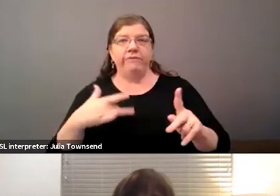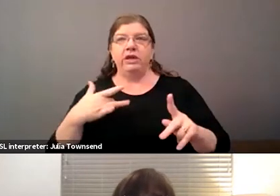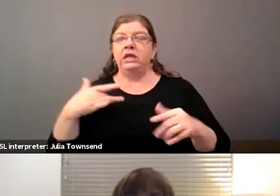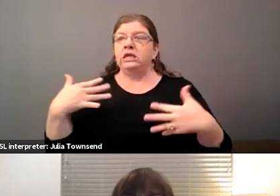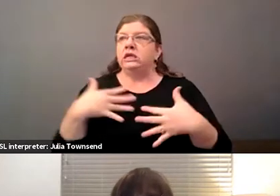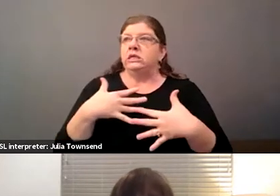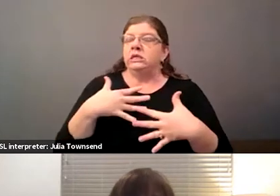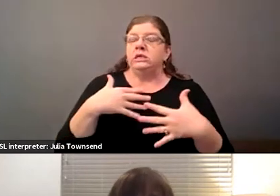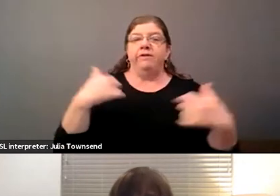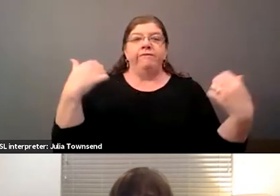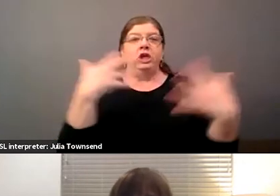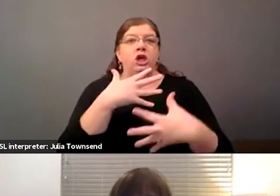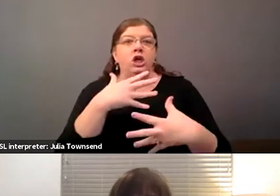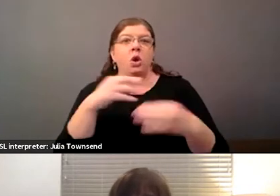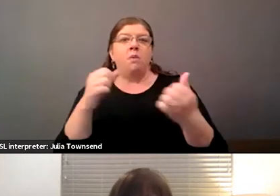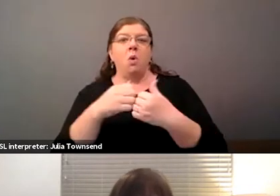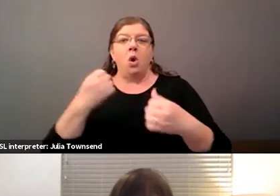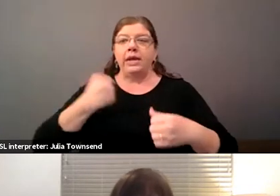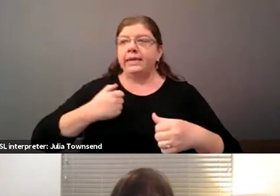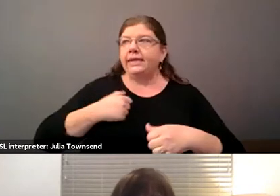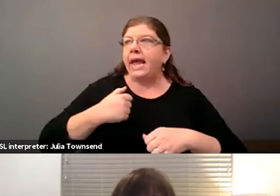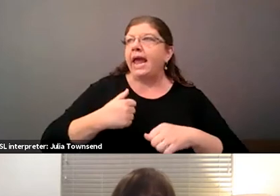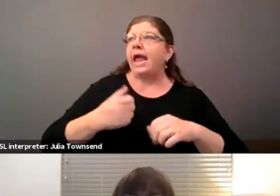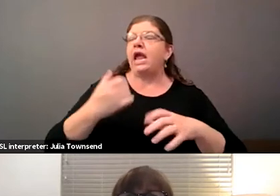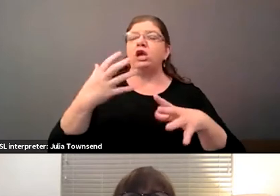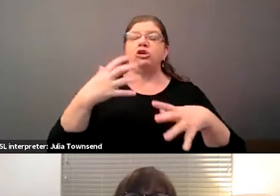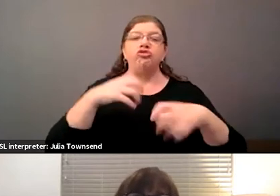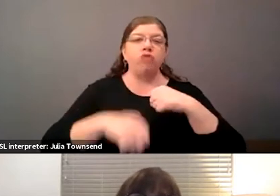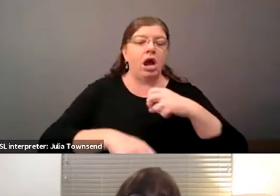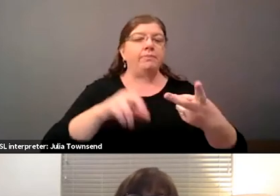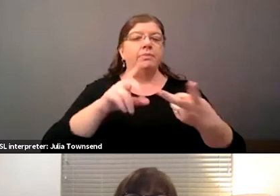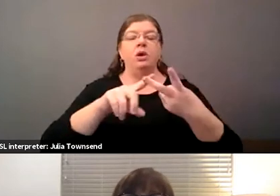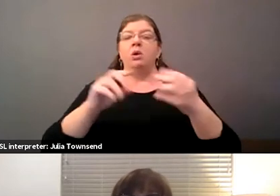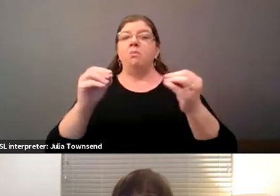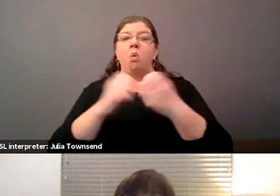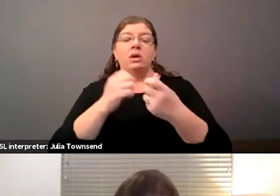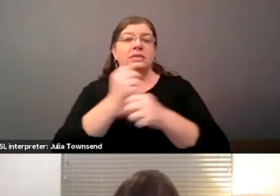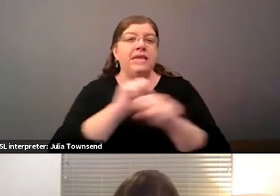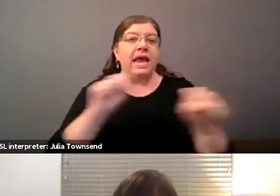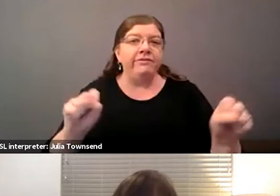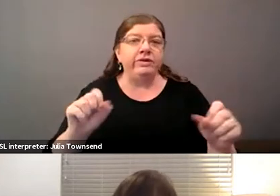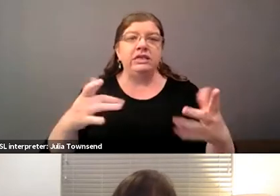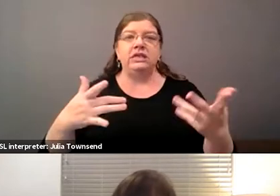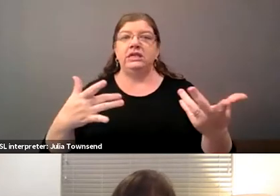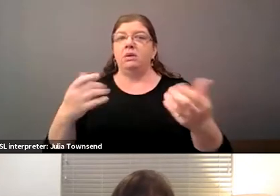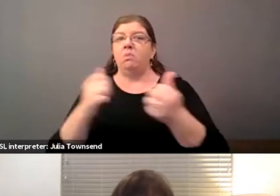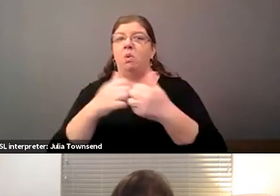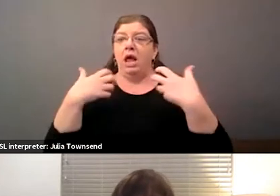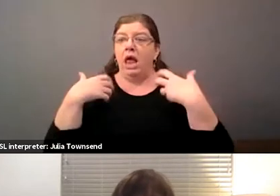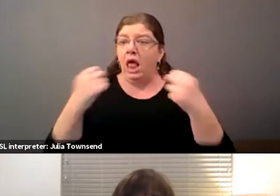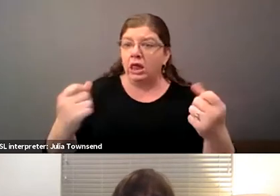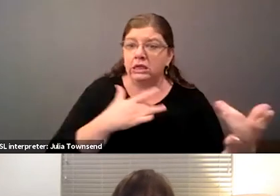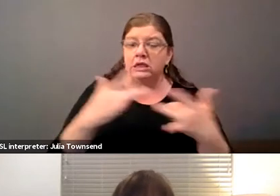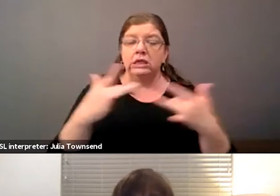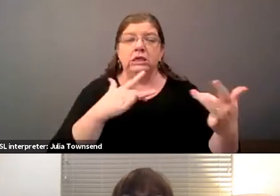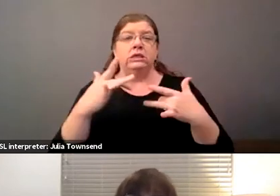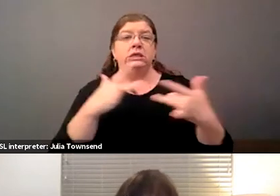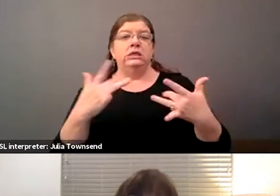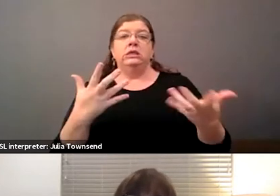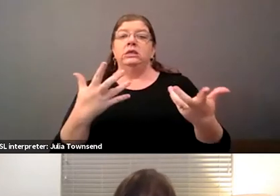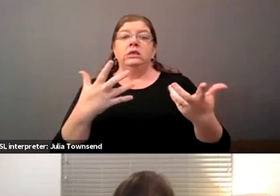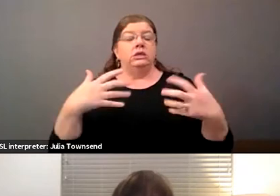days fear of more gang crime or other kinds of crime fear for their safety fear for their health and i just want to